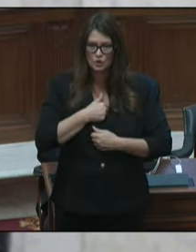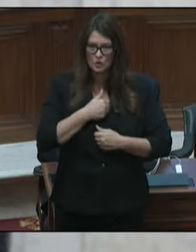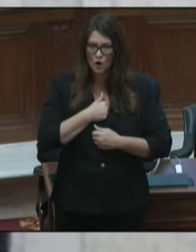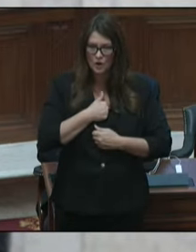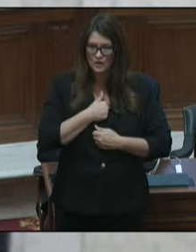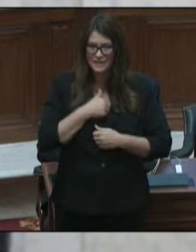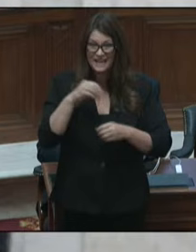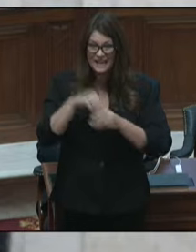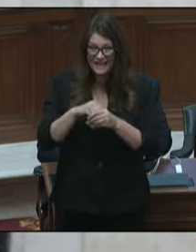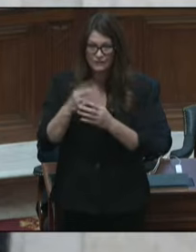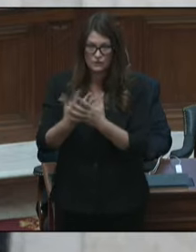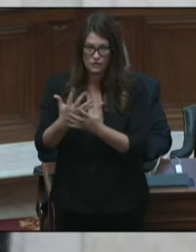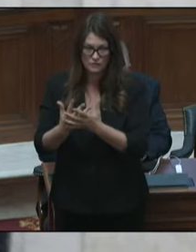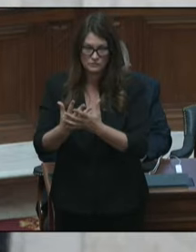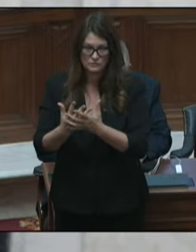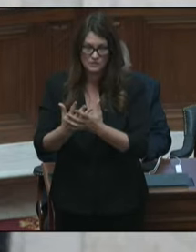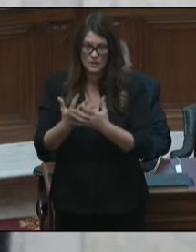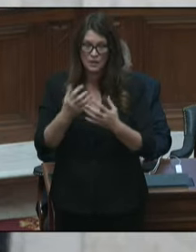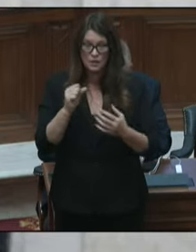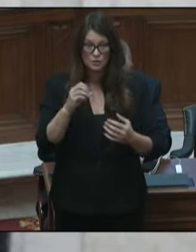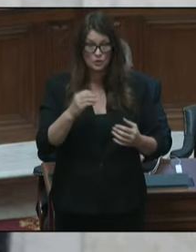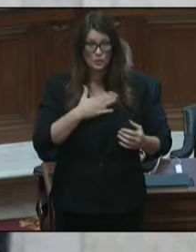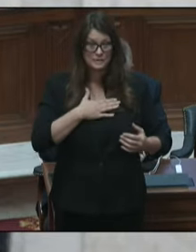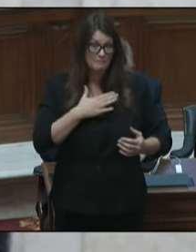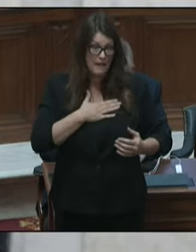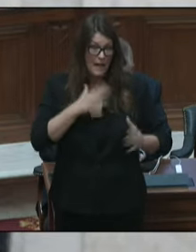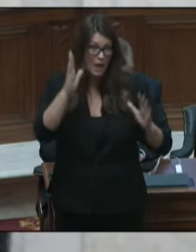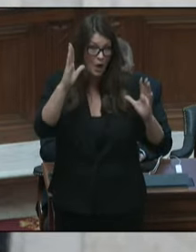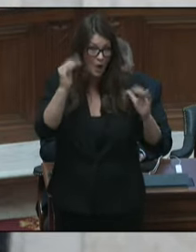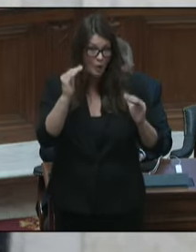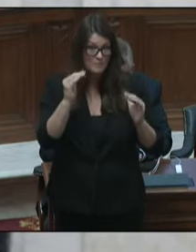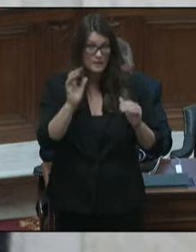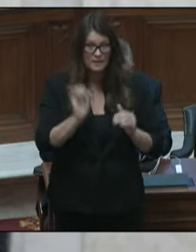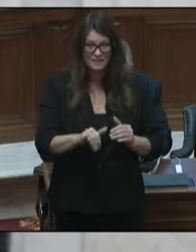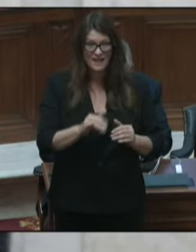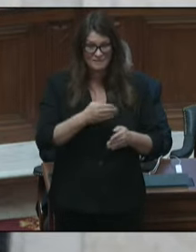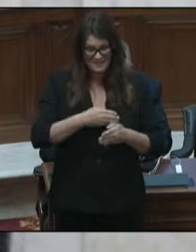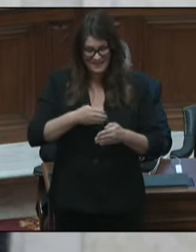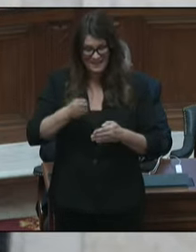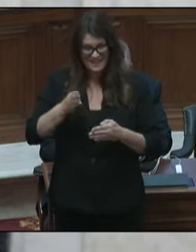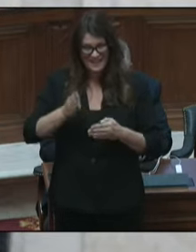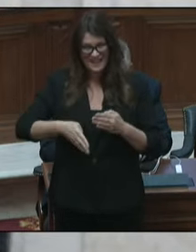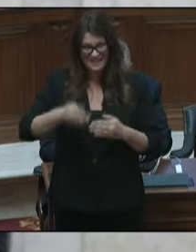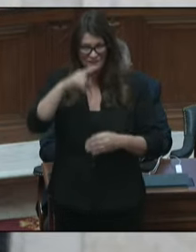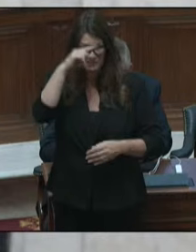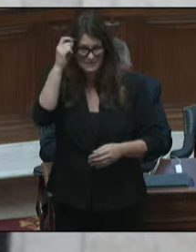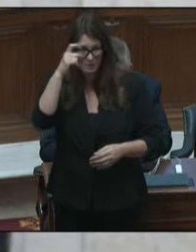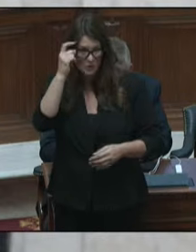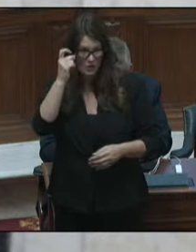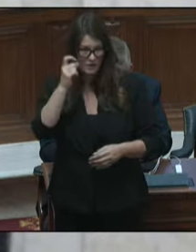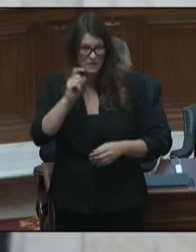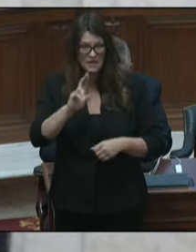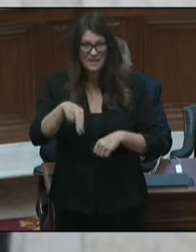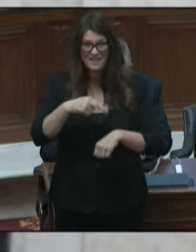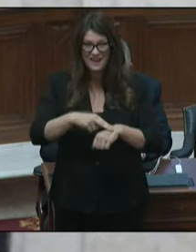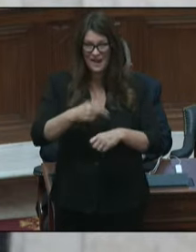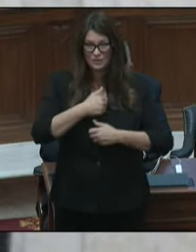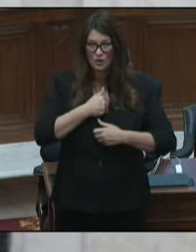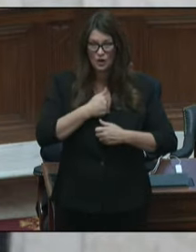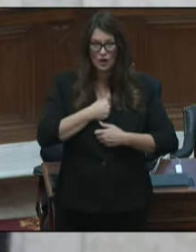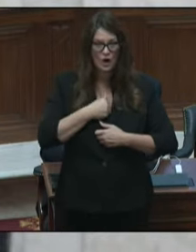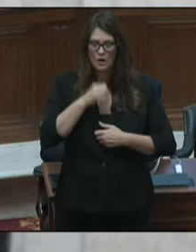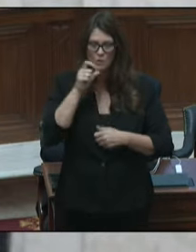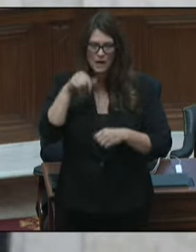facilities. And it is my hope, beyond belief, that by the end of the summer, the National Guard will be out